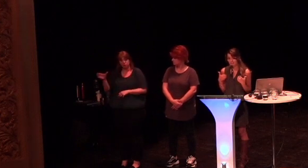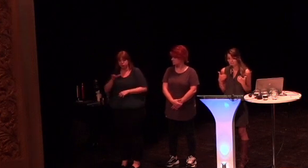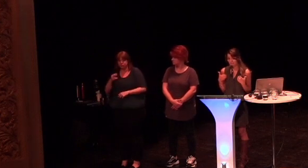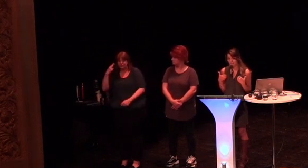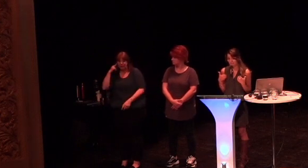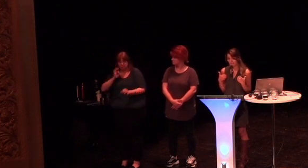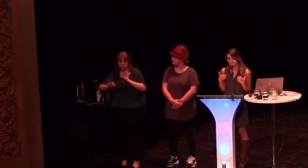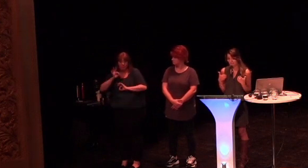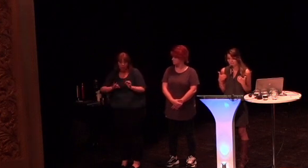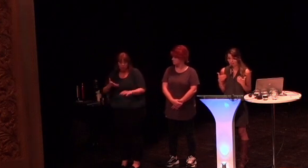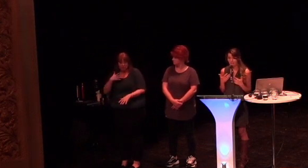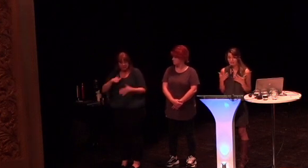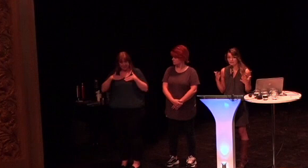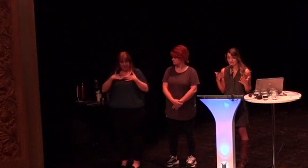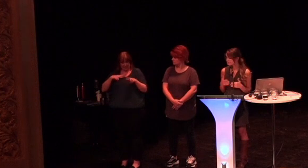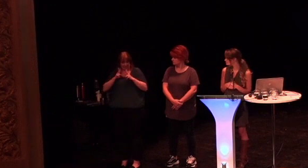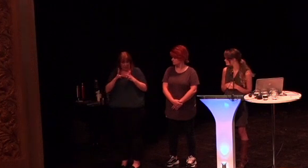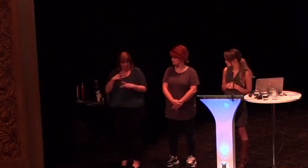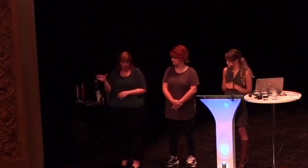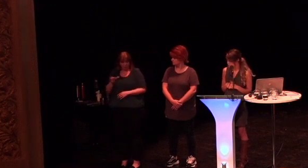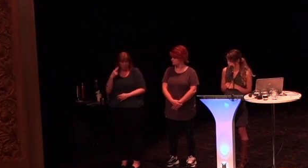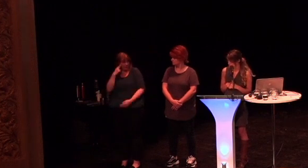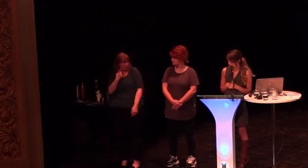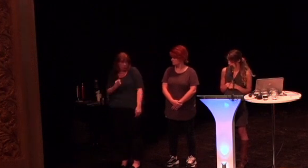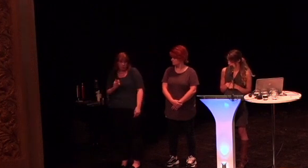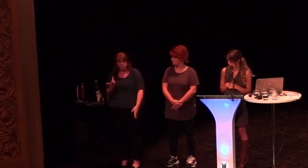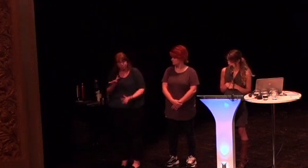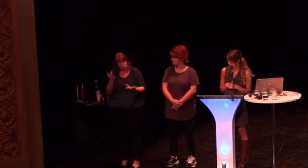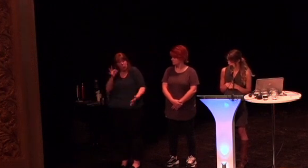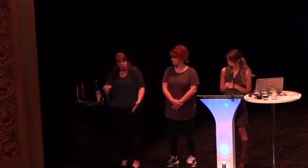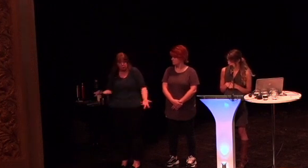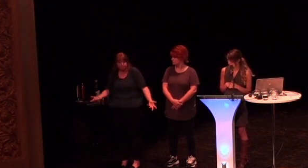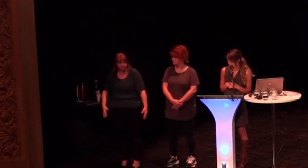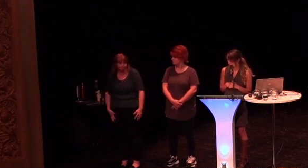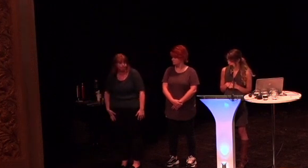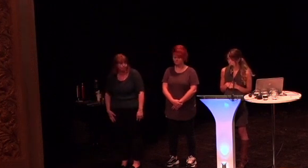need me? I think that's a huge question.